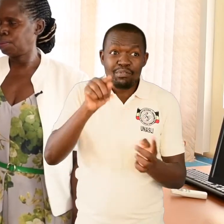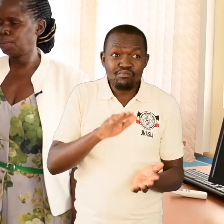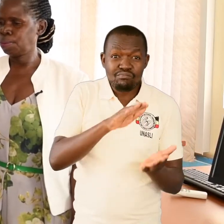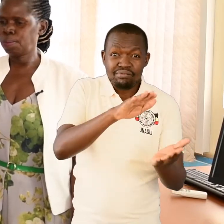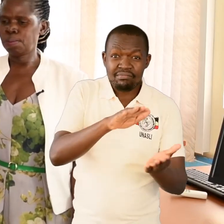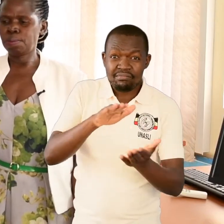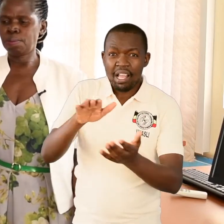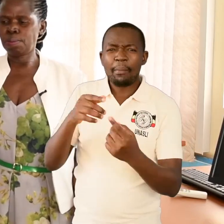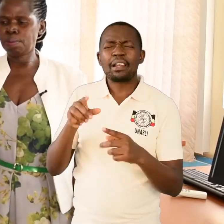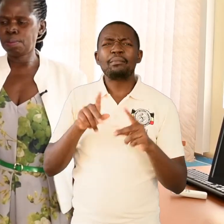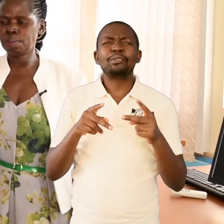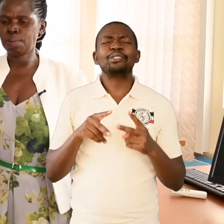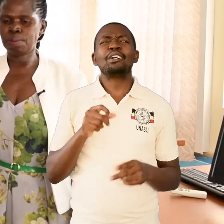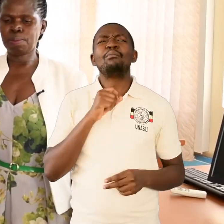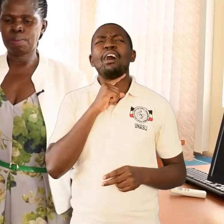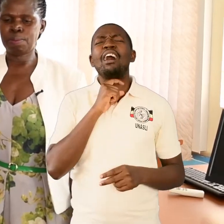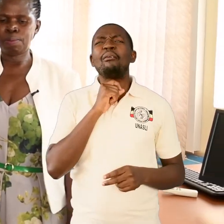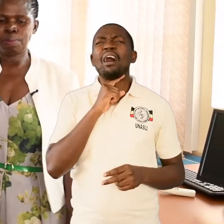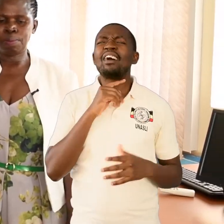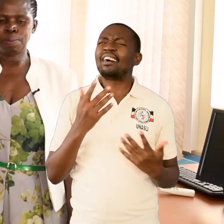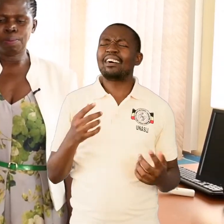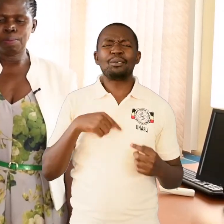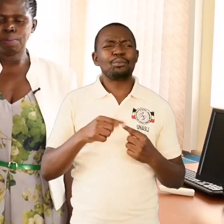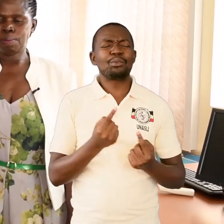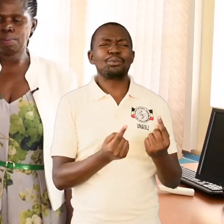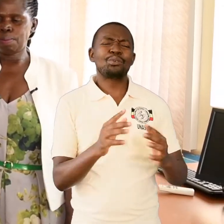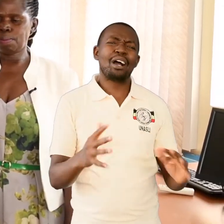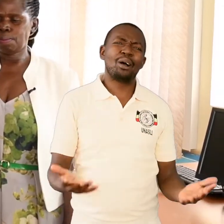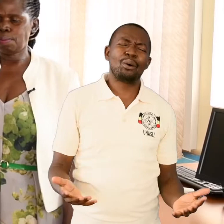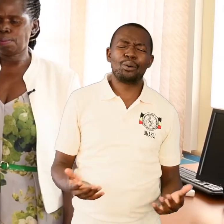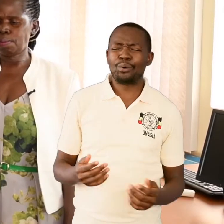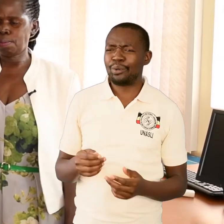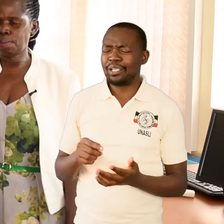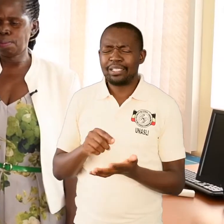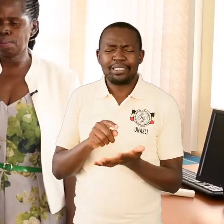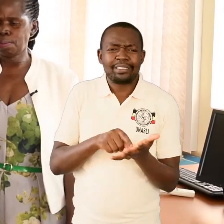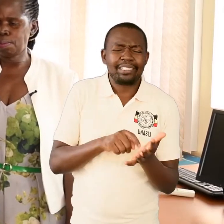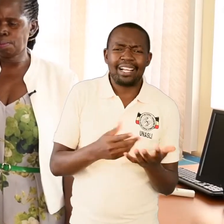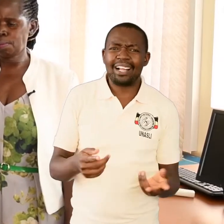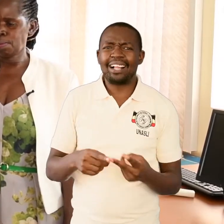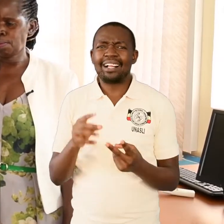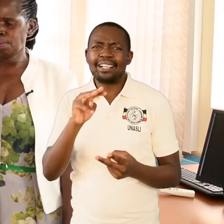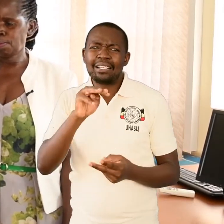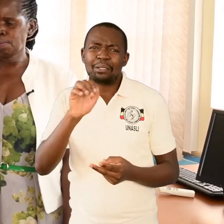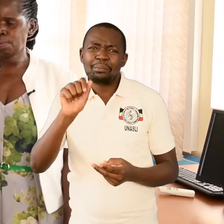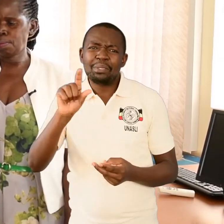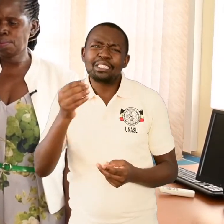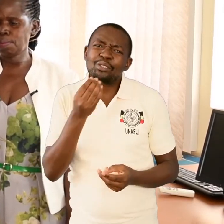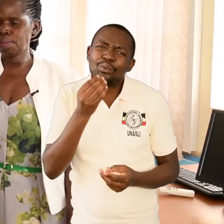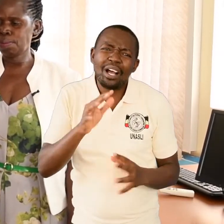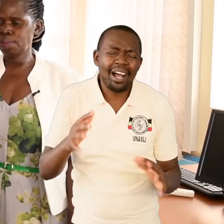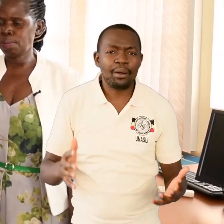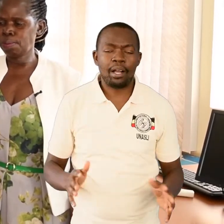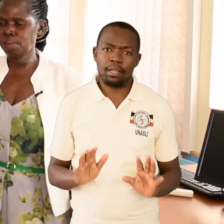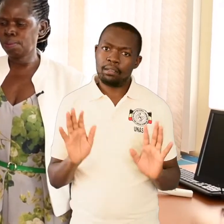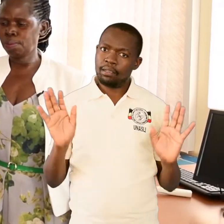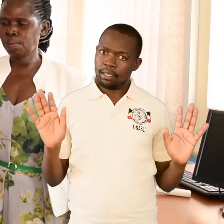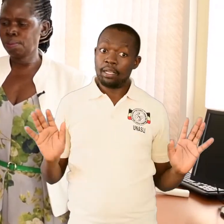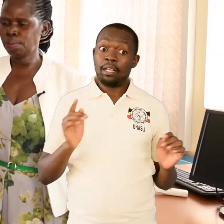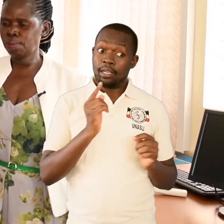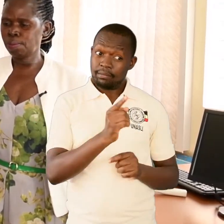they would cook the beans. So, this project for making charcoal